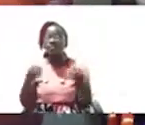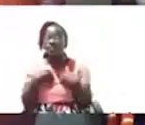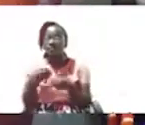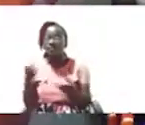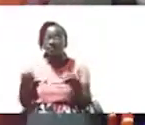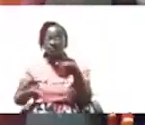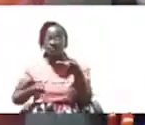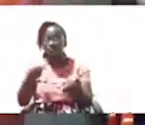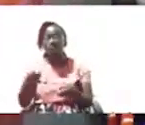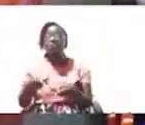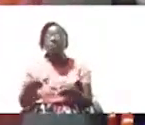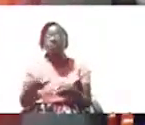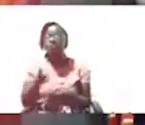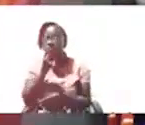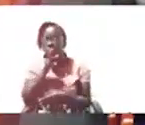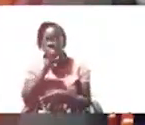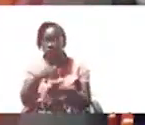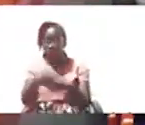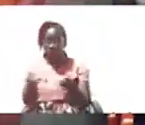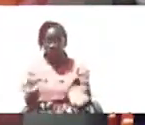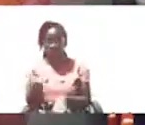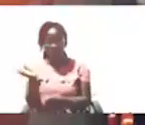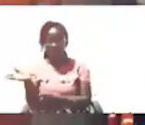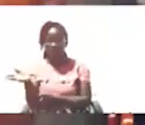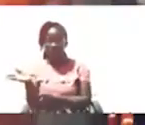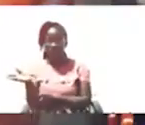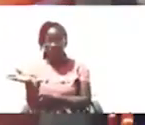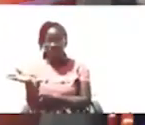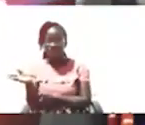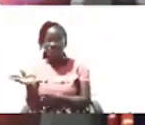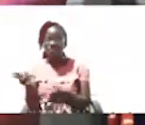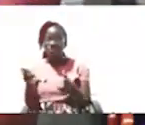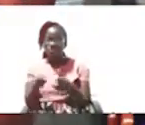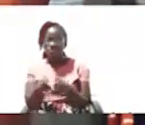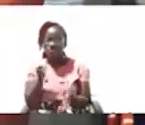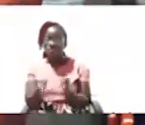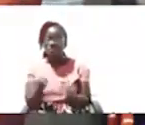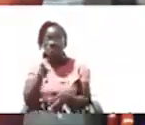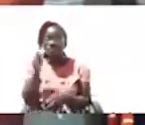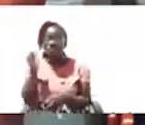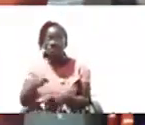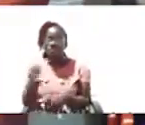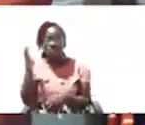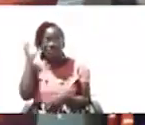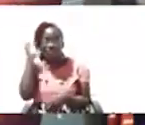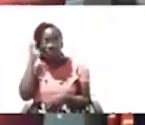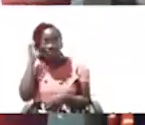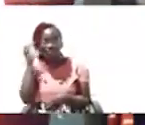And